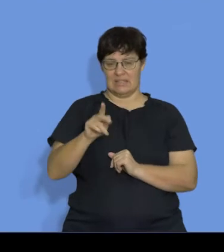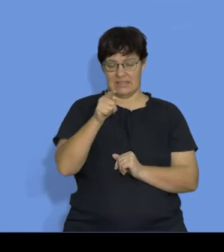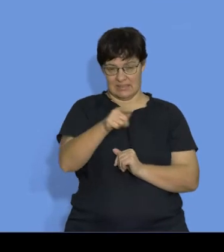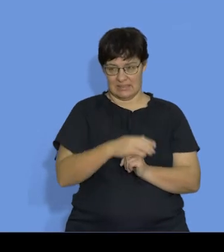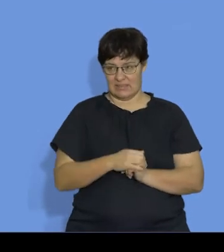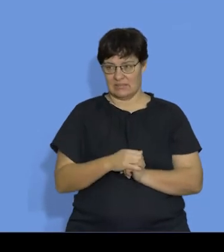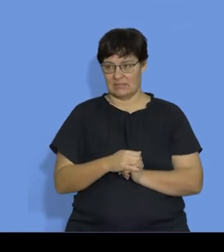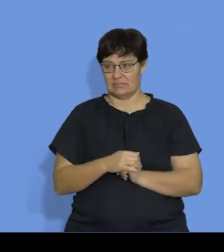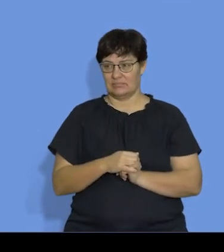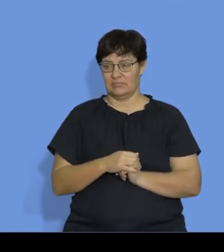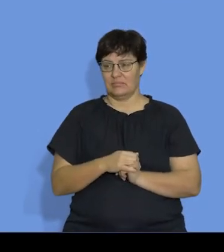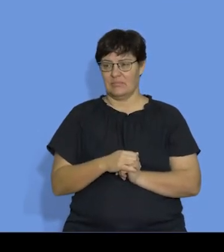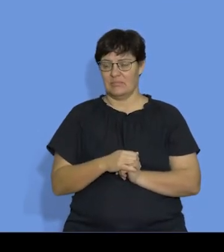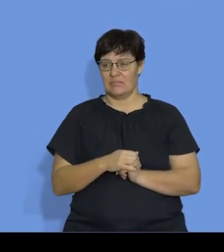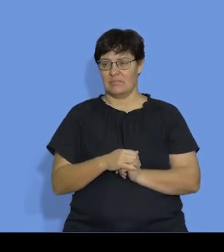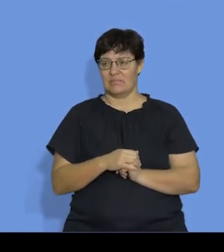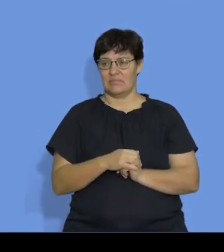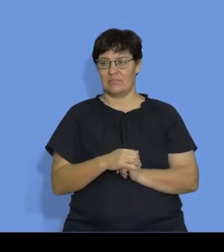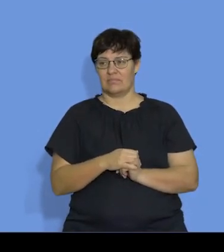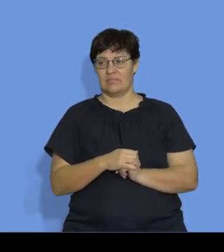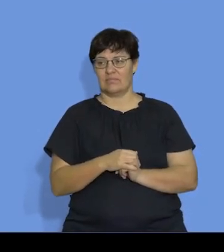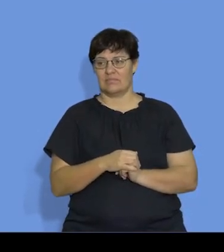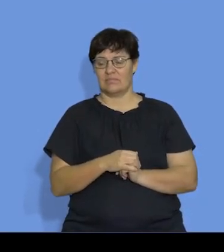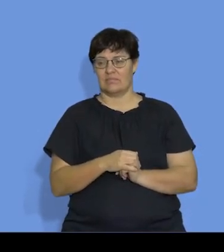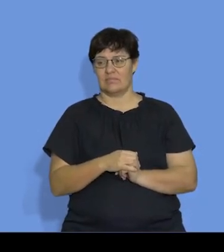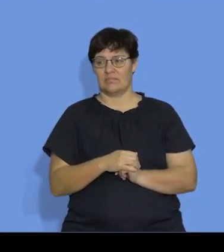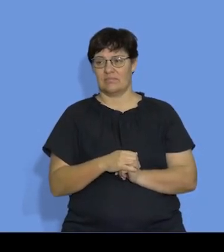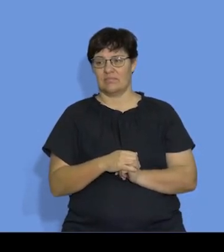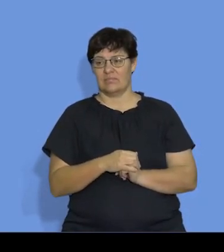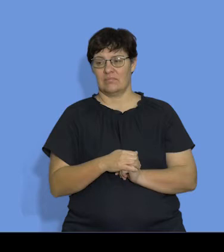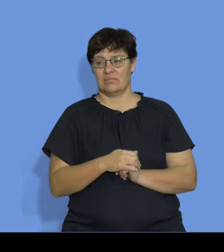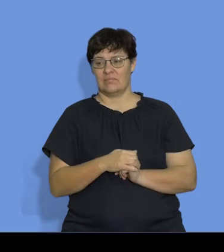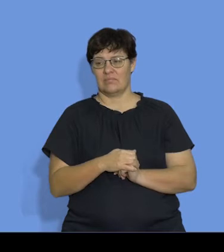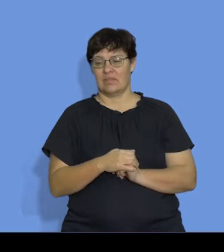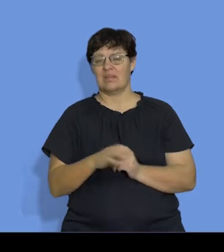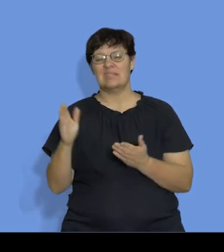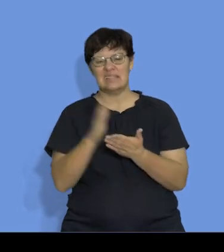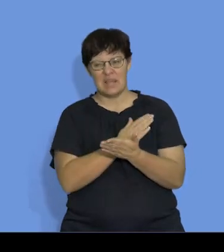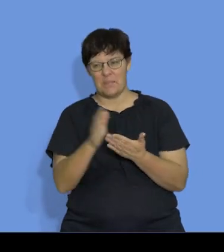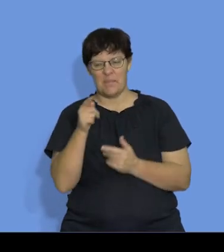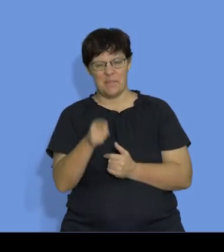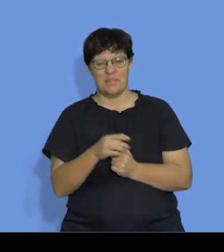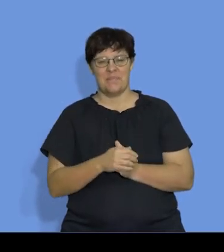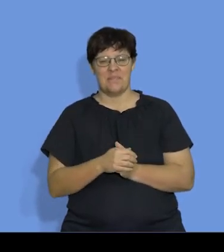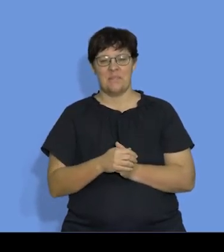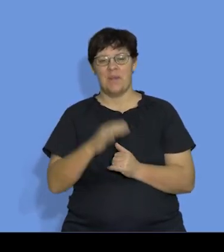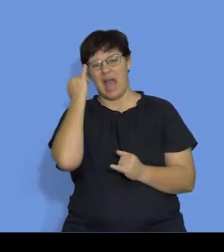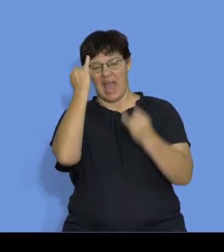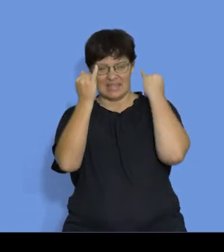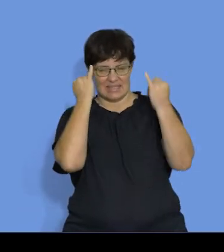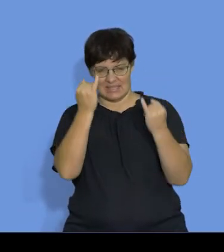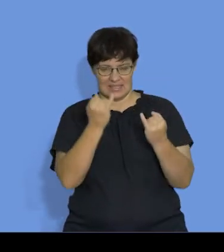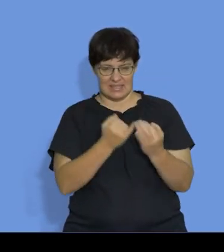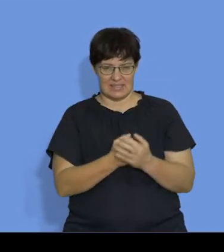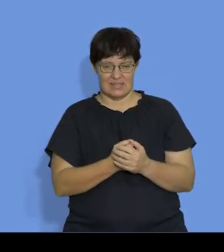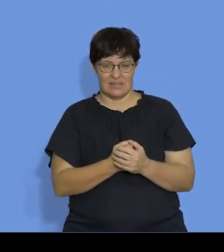is the actual yield, right? So these are some of the, the ideas that must obviously